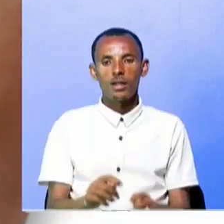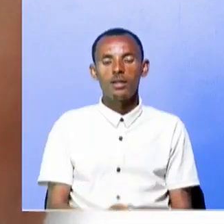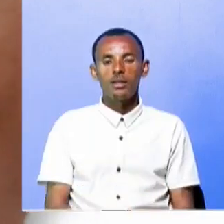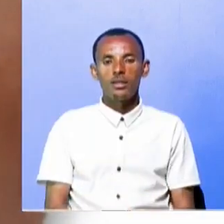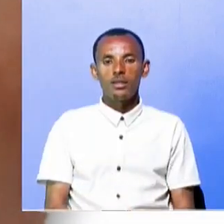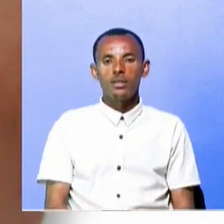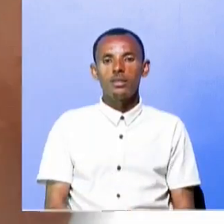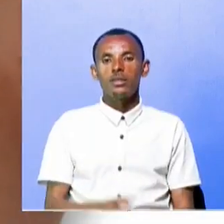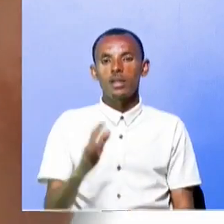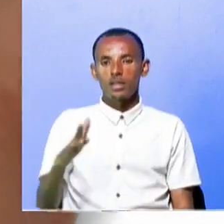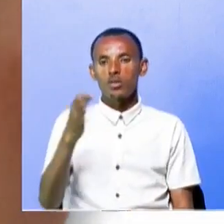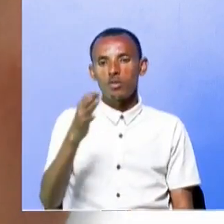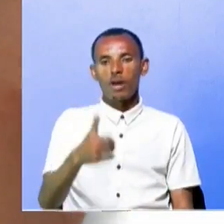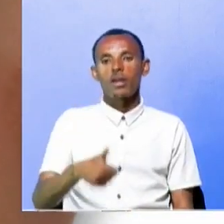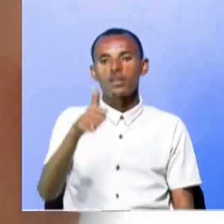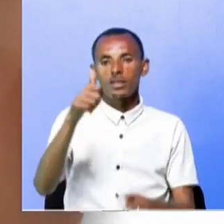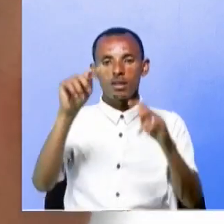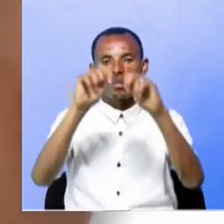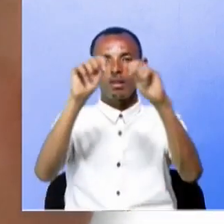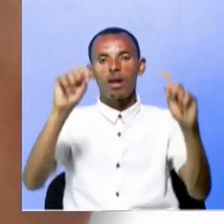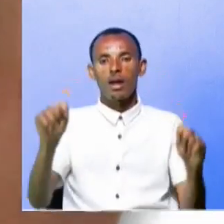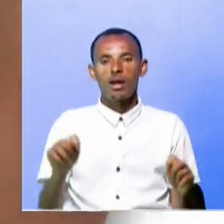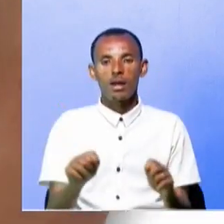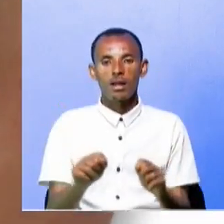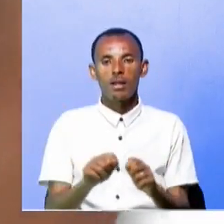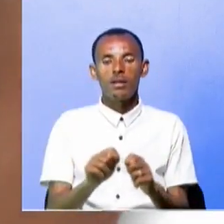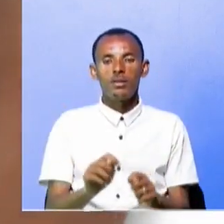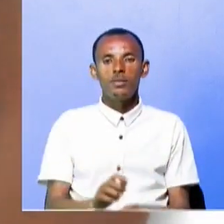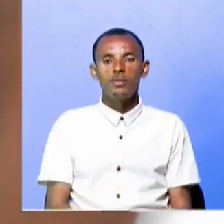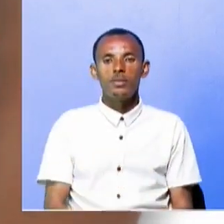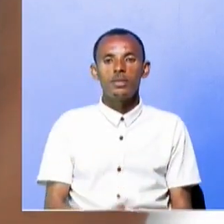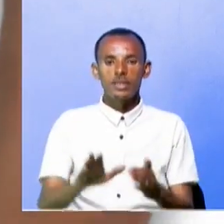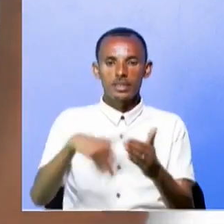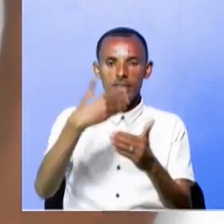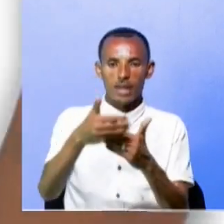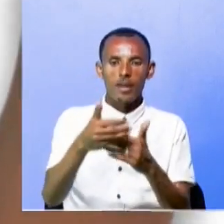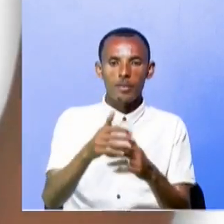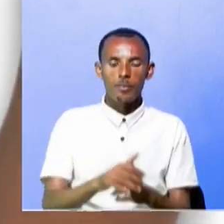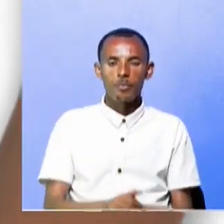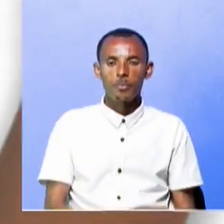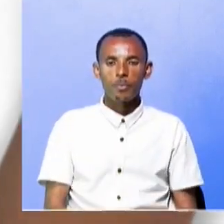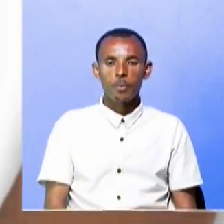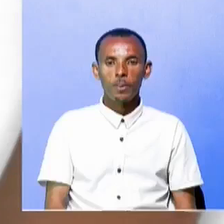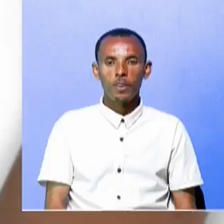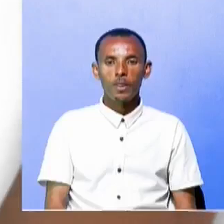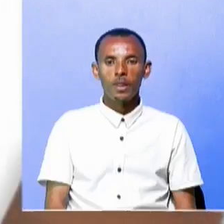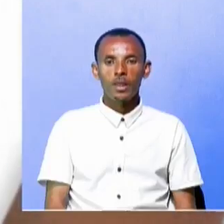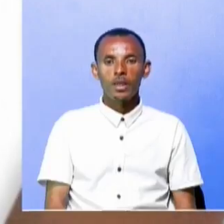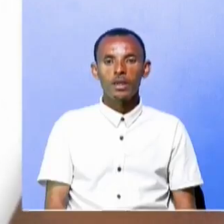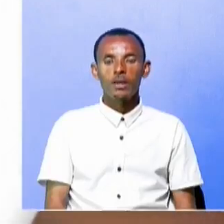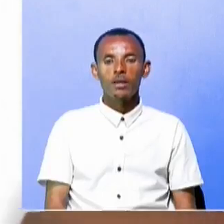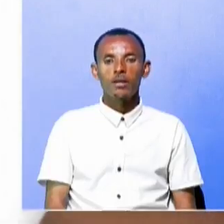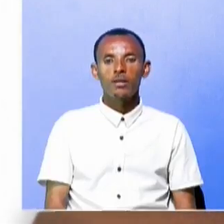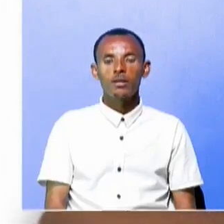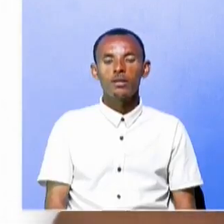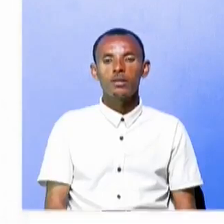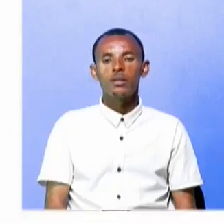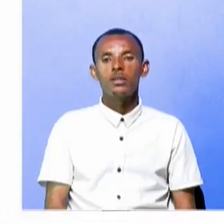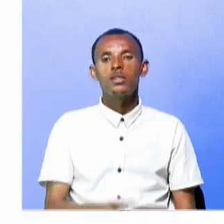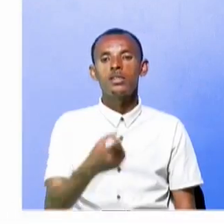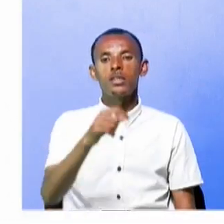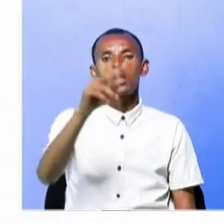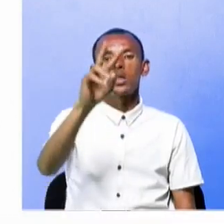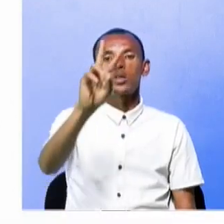then then the